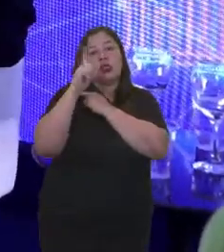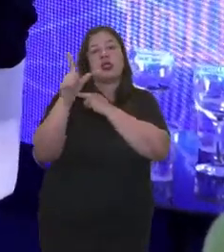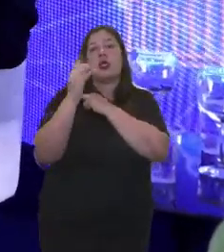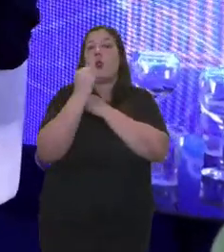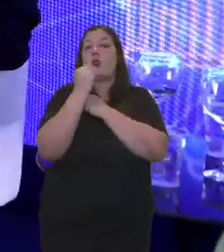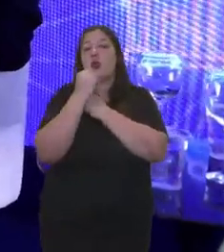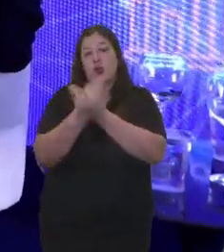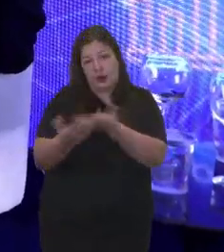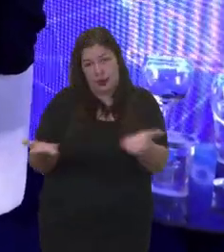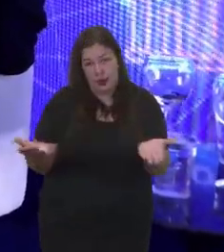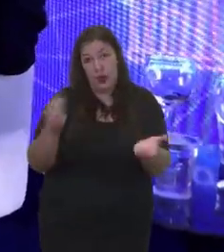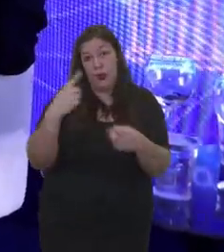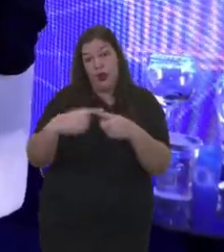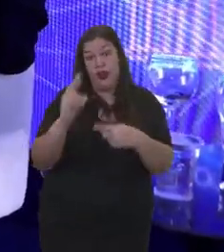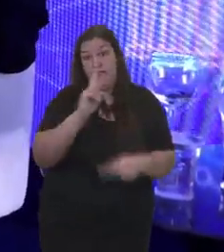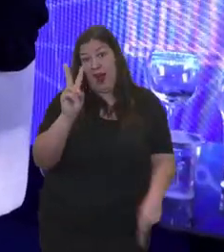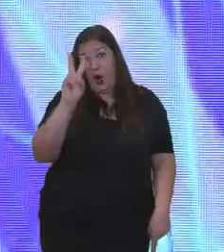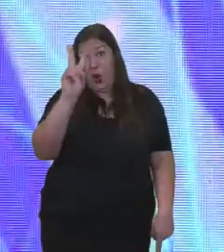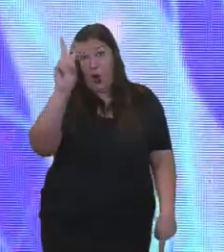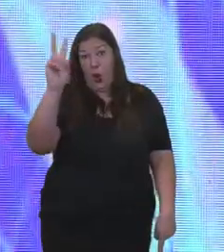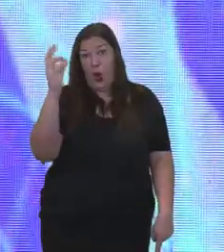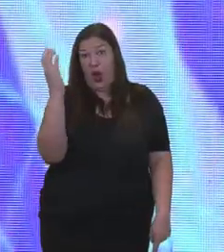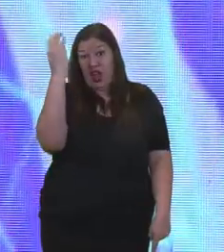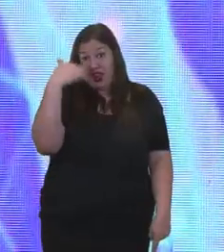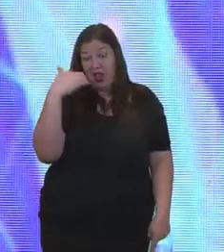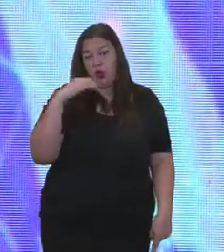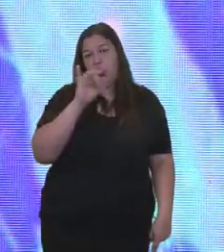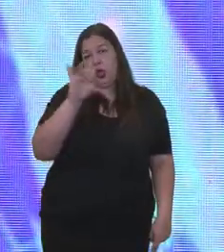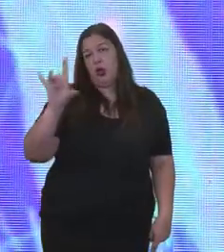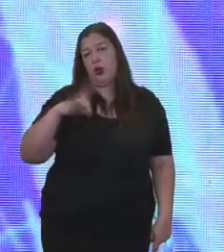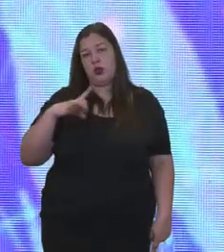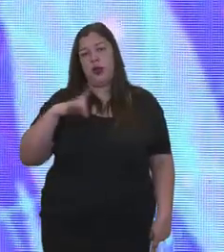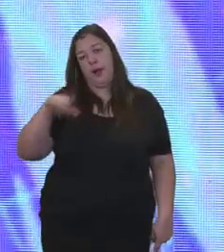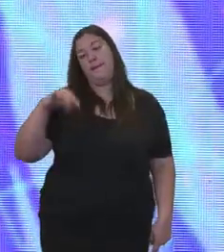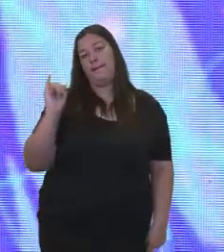diversity, because the values, everybody has its own.